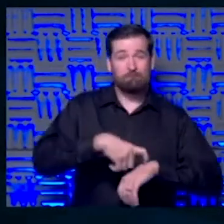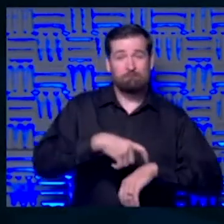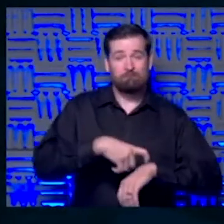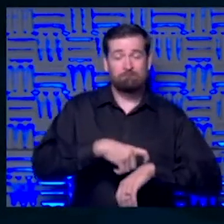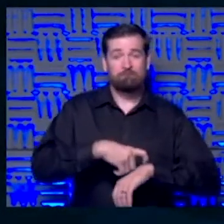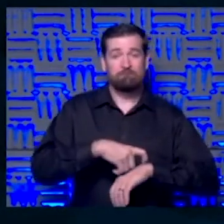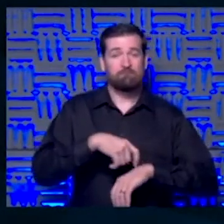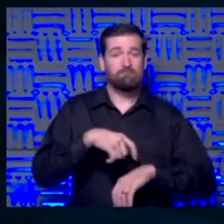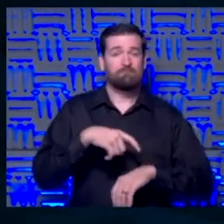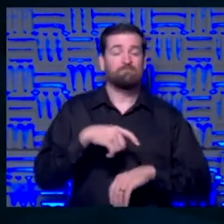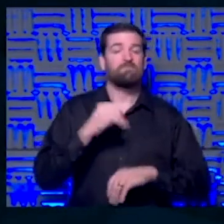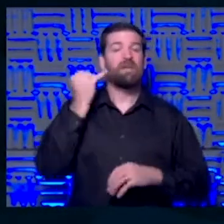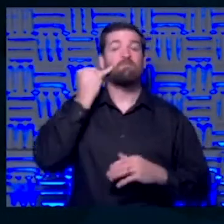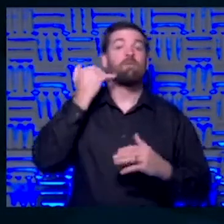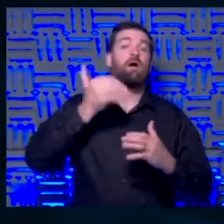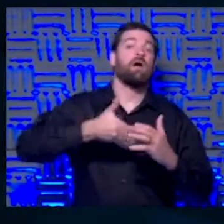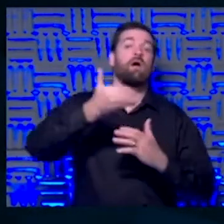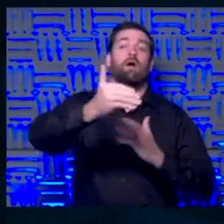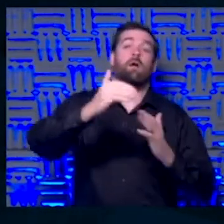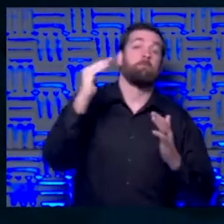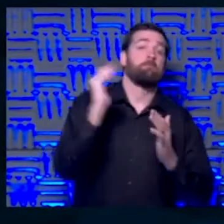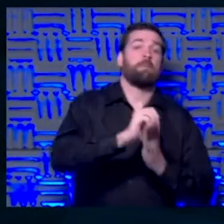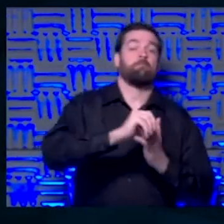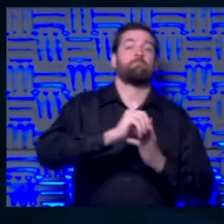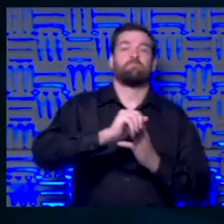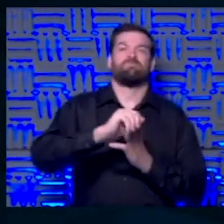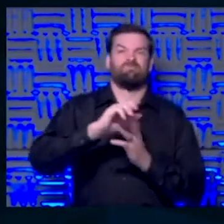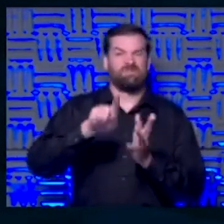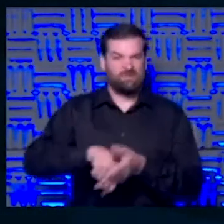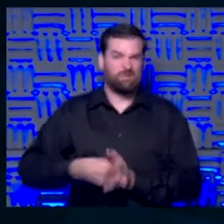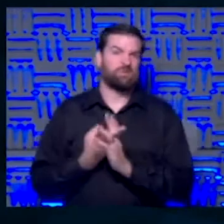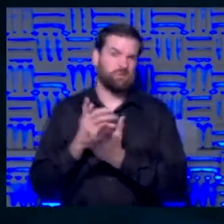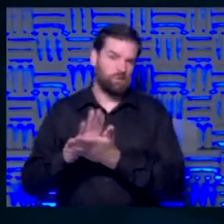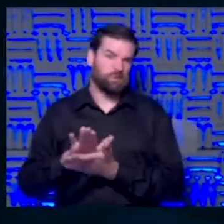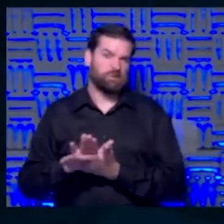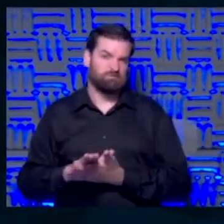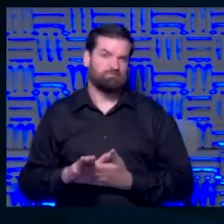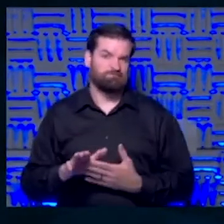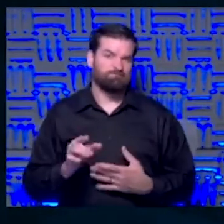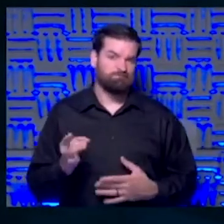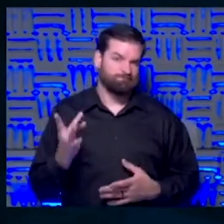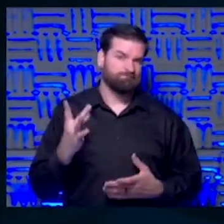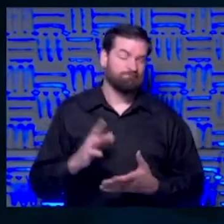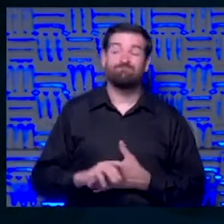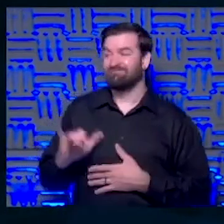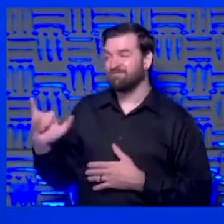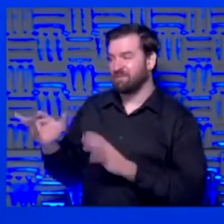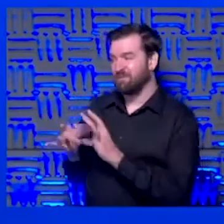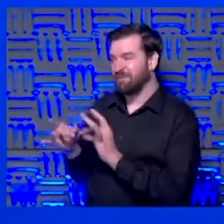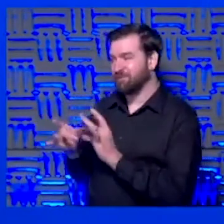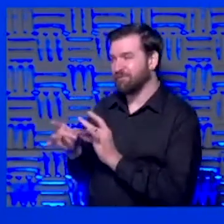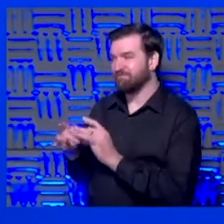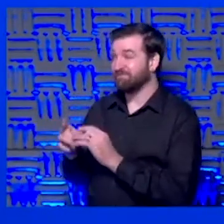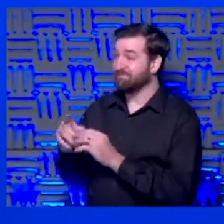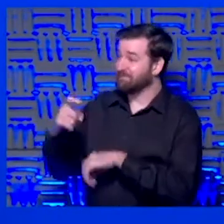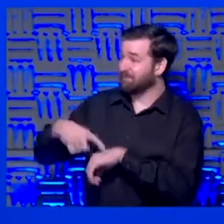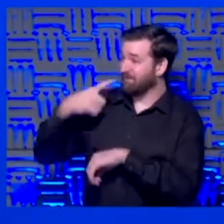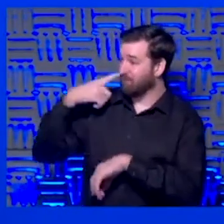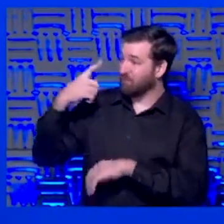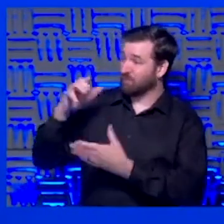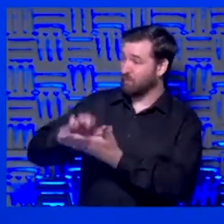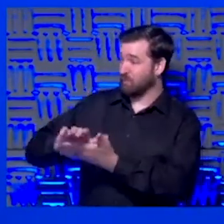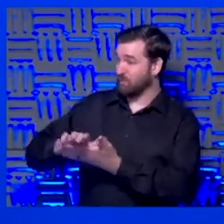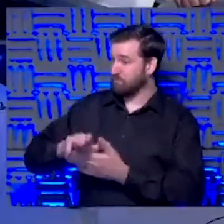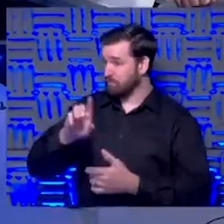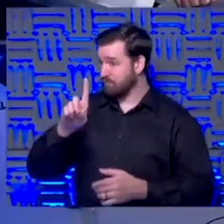the next peak at the time when people are entering school. Yep, that's what I was just going to say. Just in time for school. Dr. Hawkinson, any